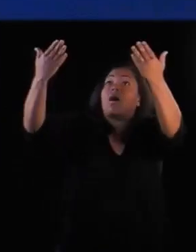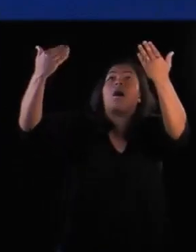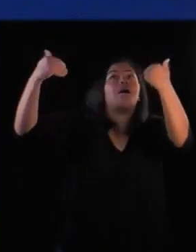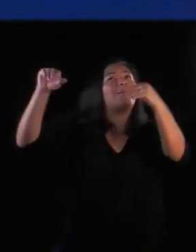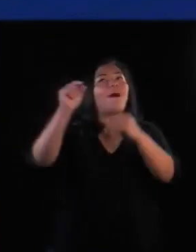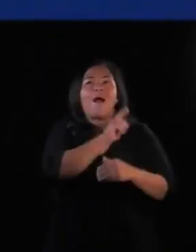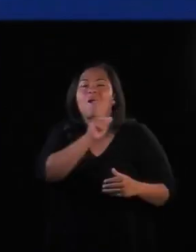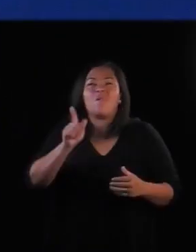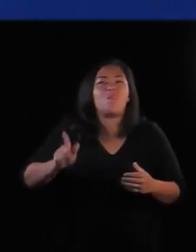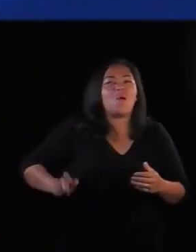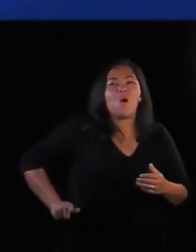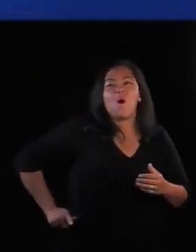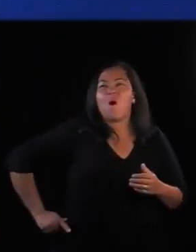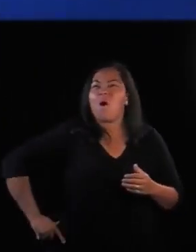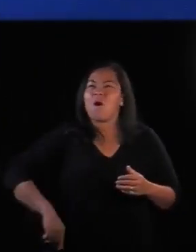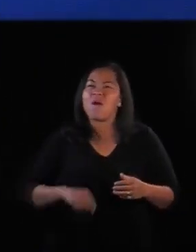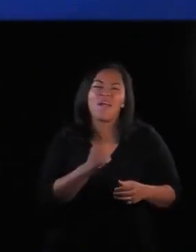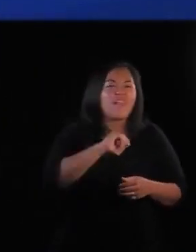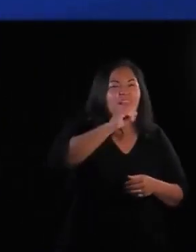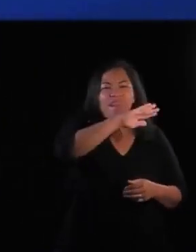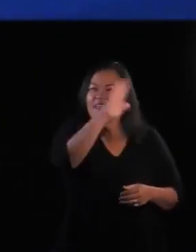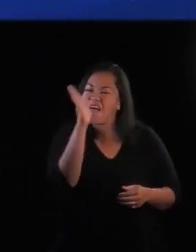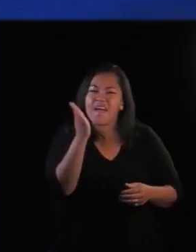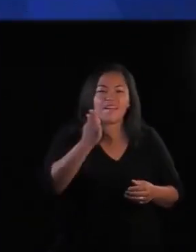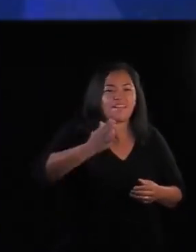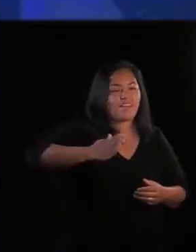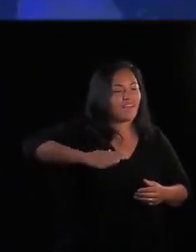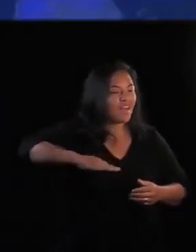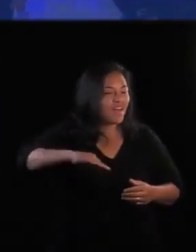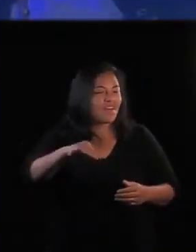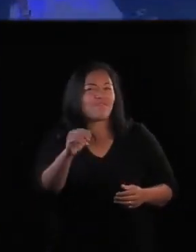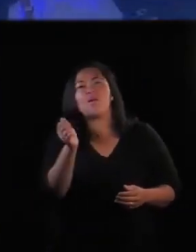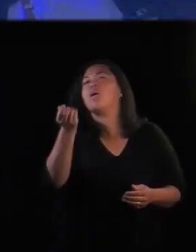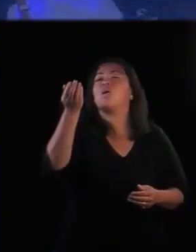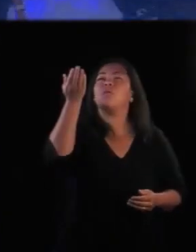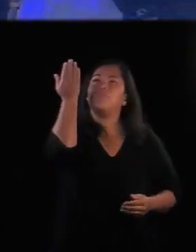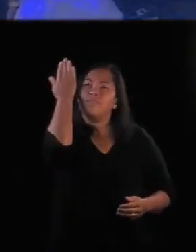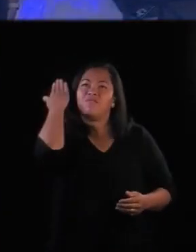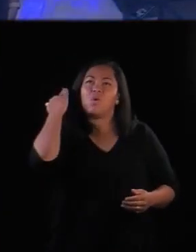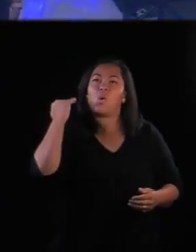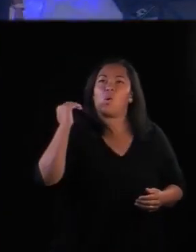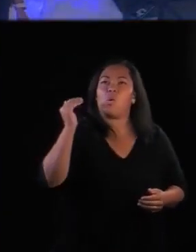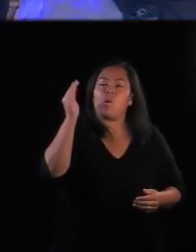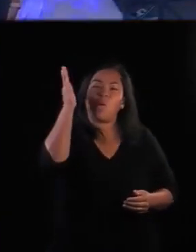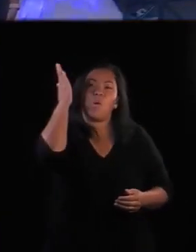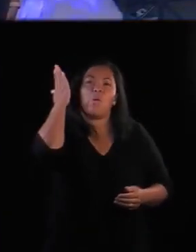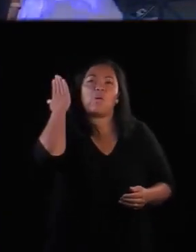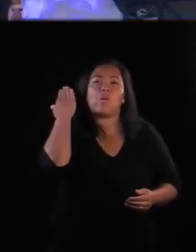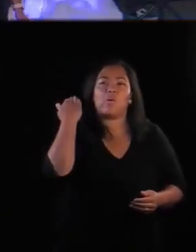door. So come now, Lord, like never